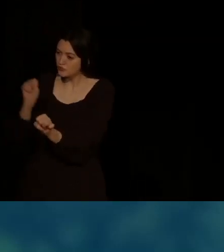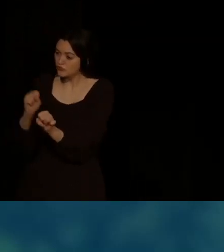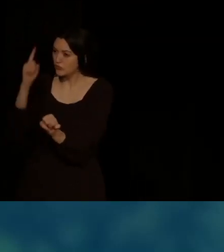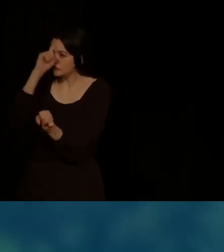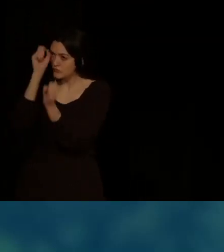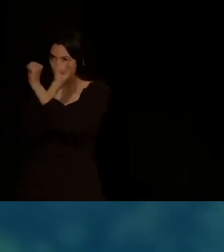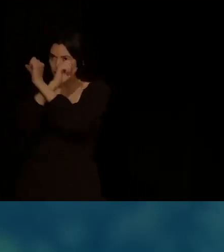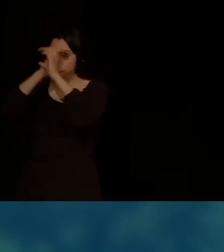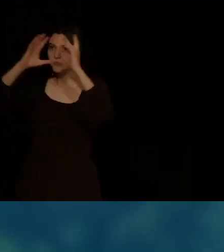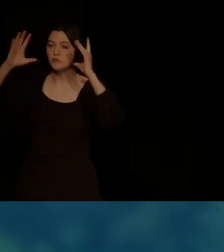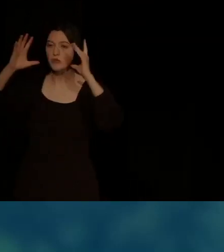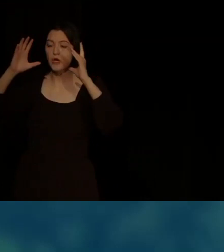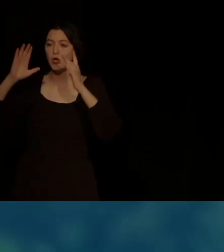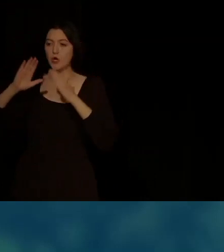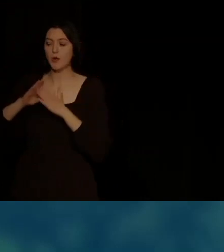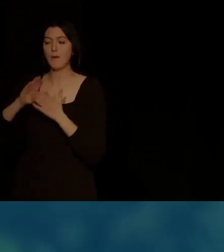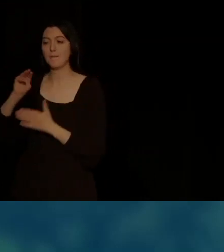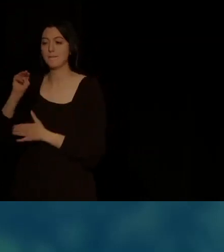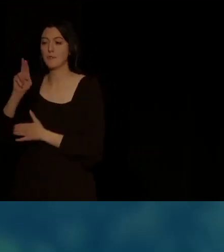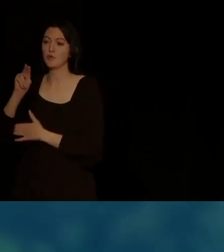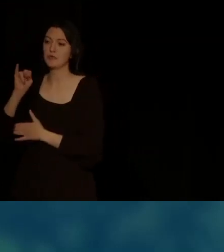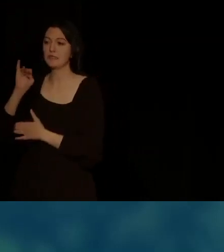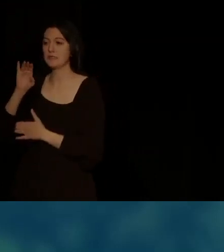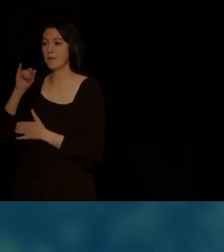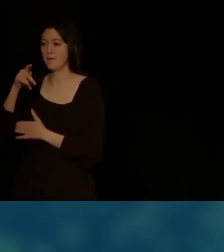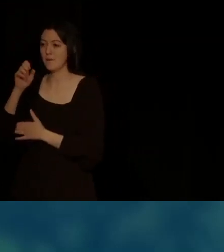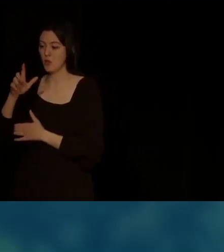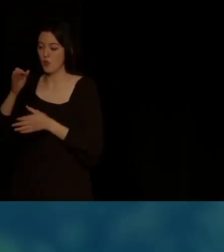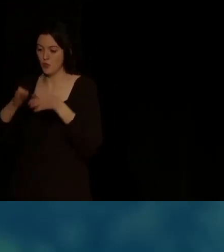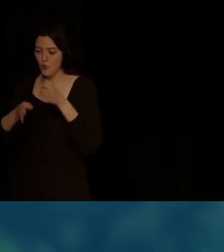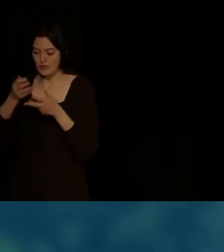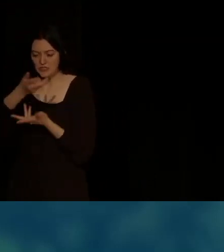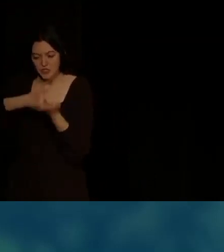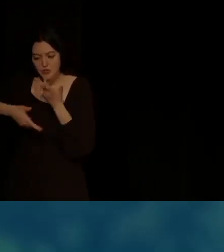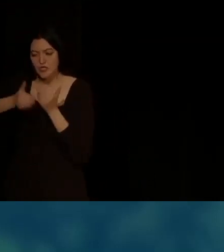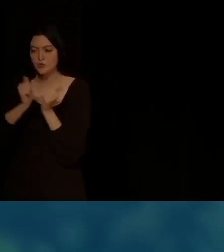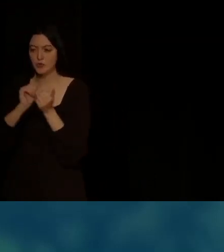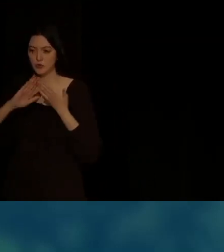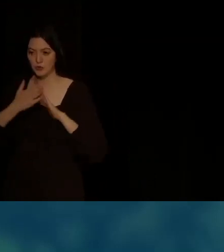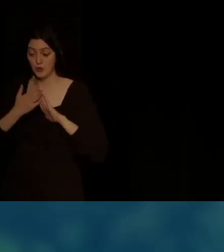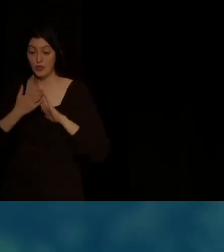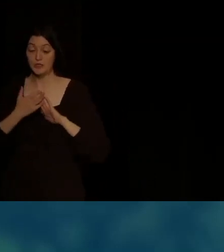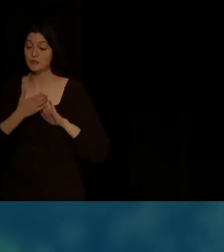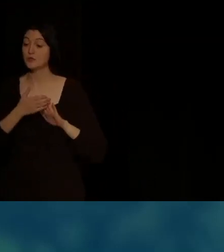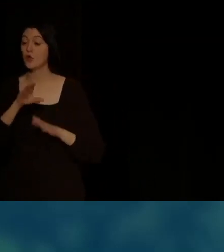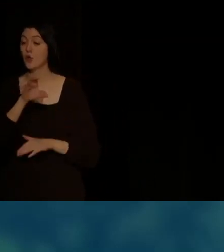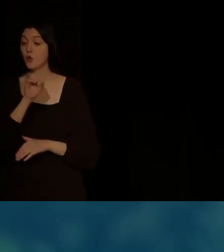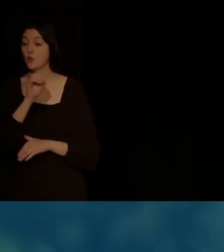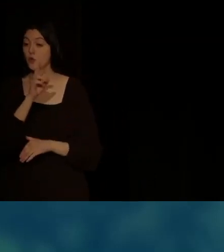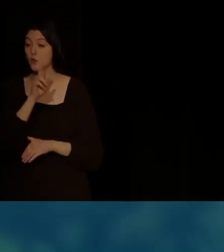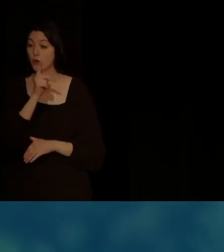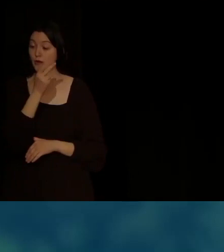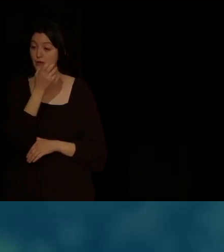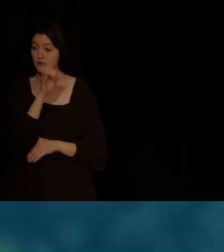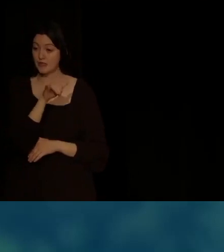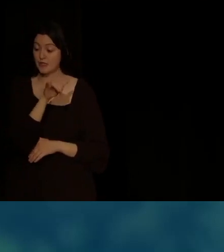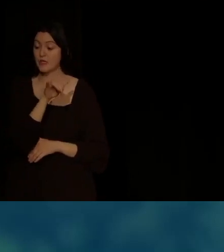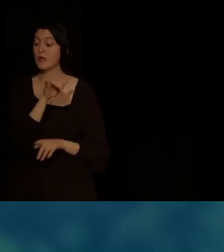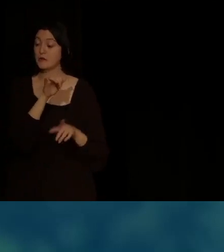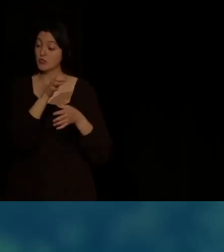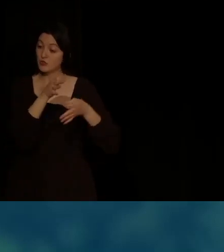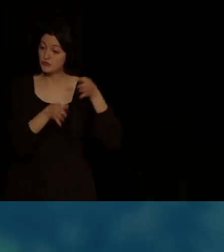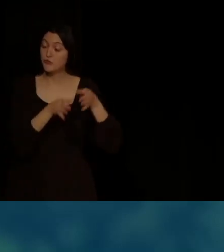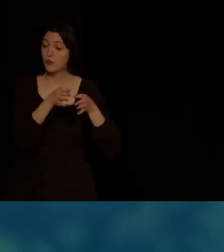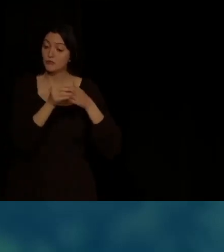reimagine how our municipal court interacts with our communities. And under the direction of Courtney Whiteside, the St. Louis County Municipal Court